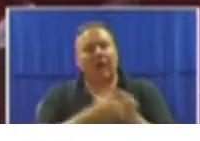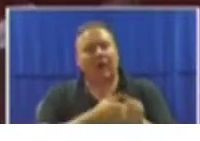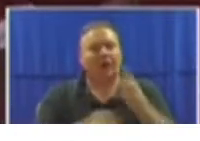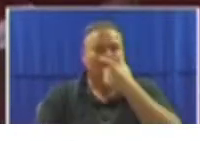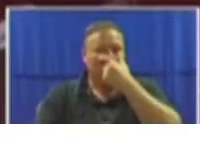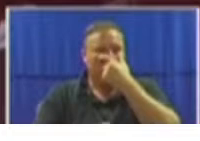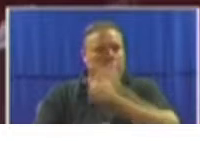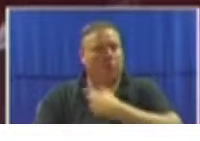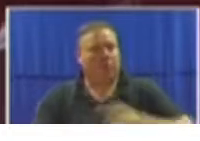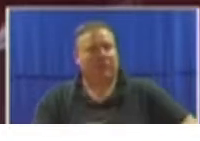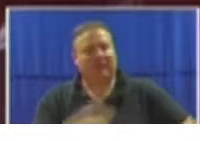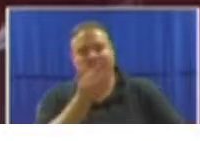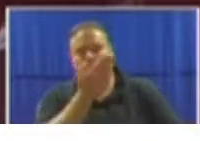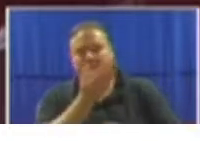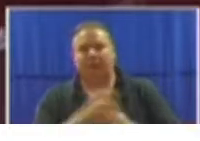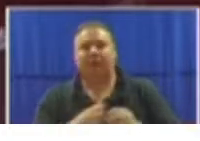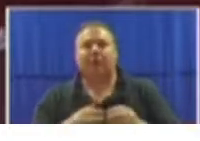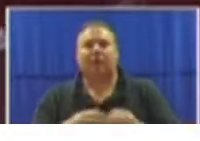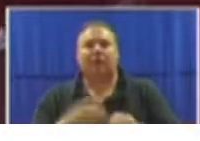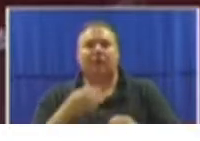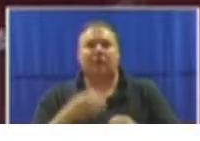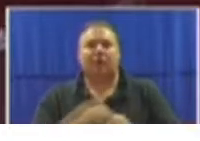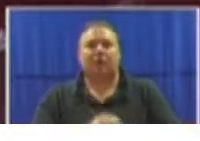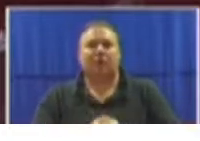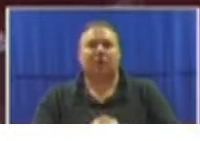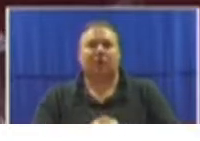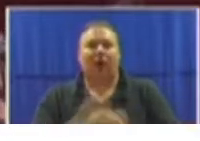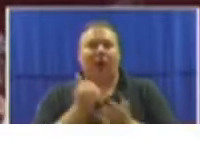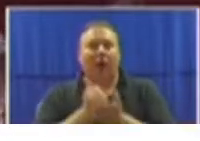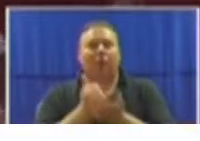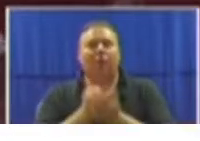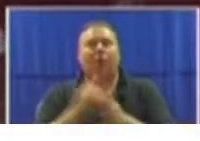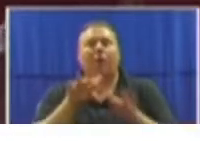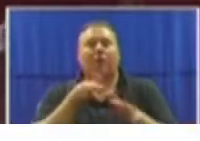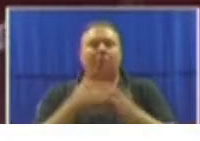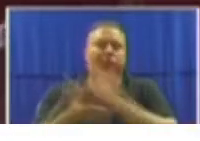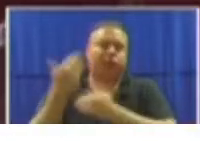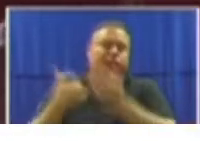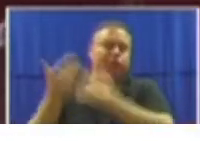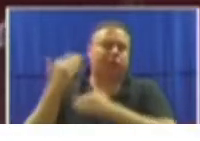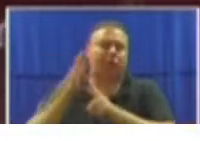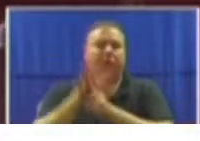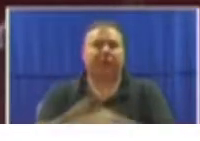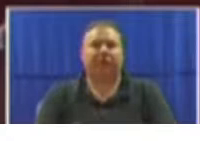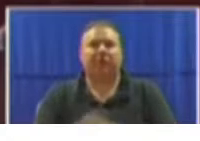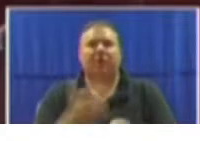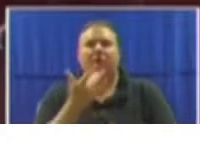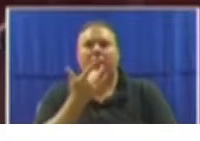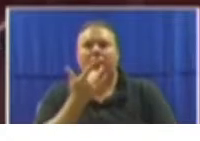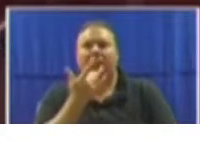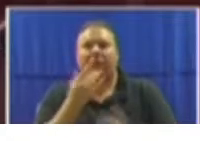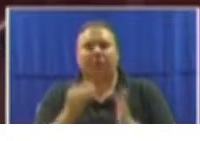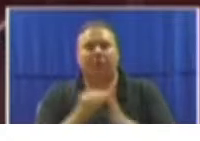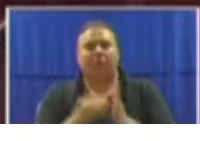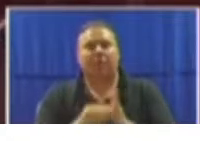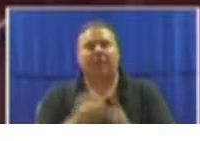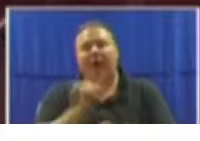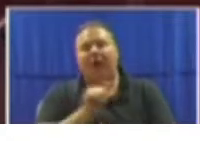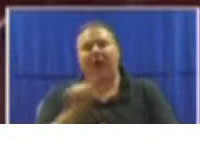been focused on the empowerment of the previously marginalized people through ensuring preferential procurement and affirmative